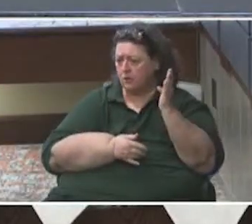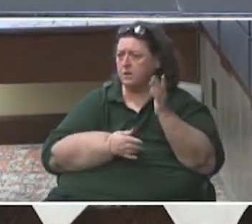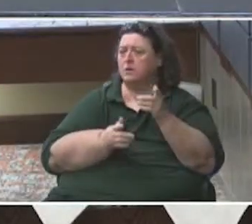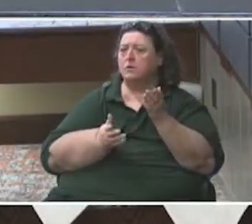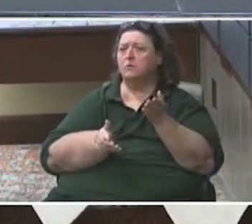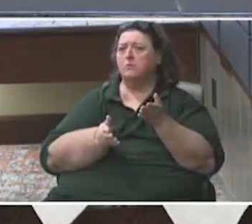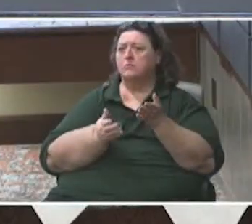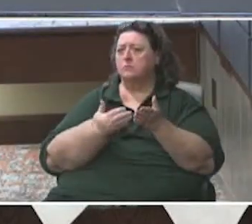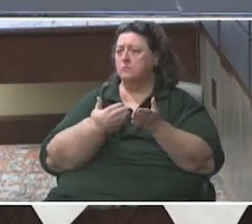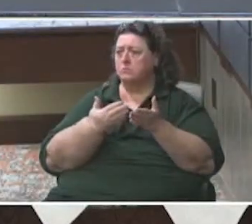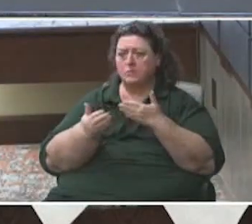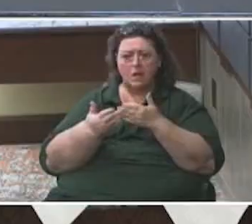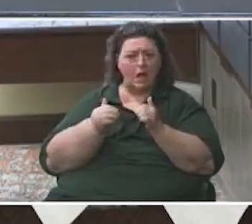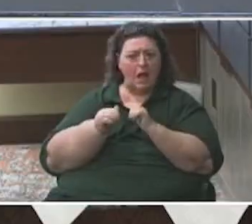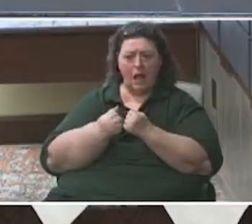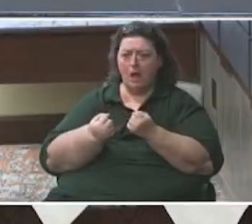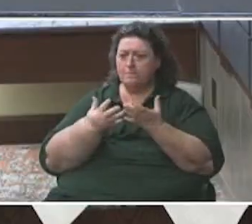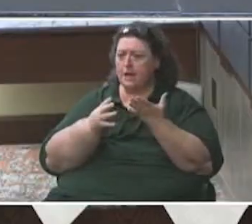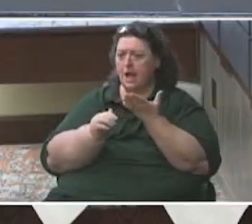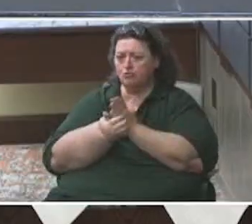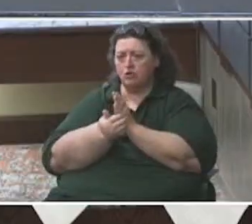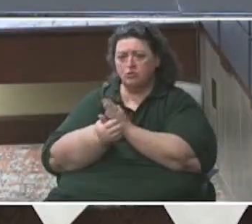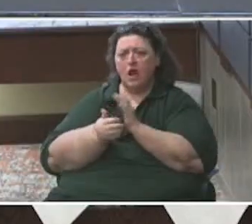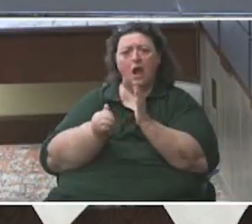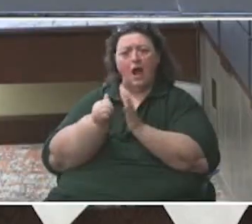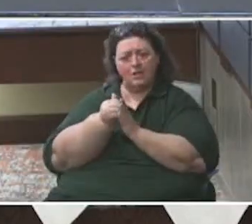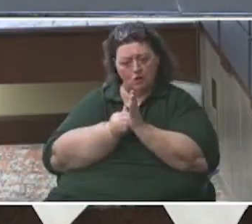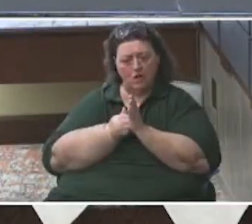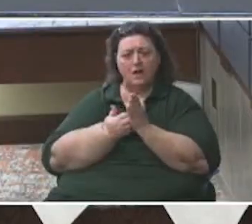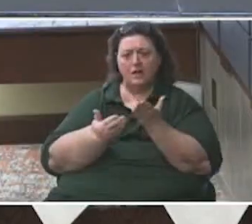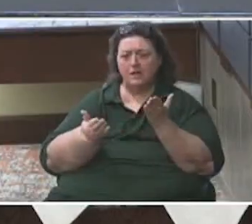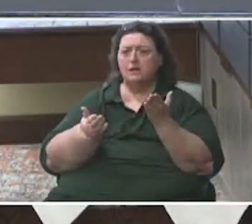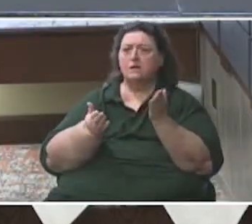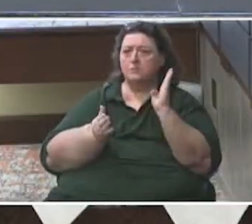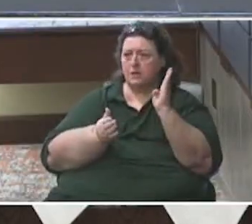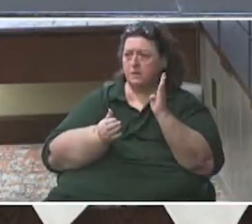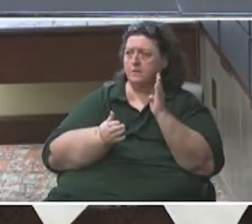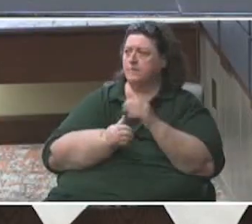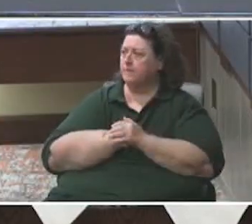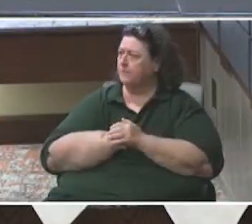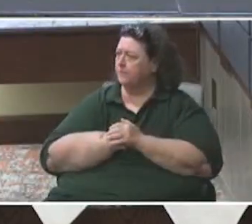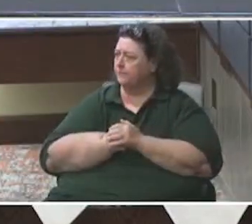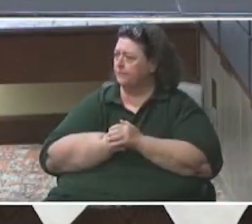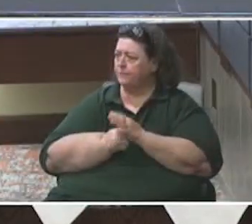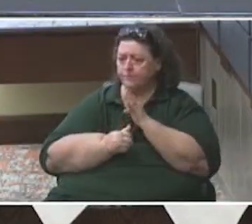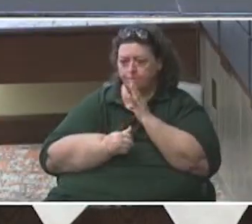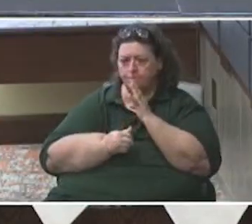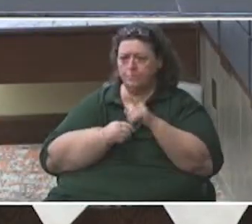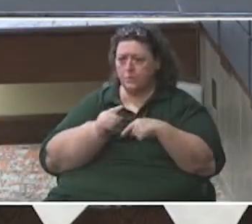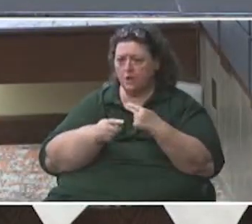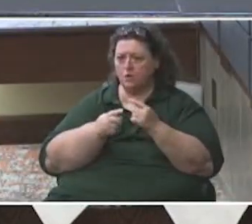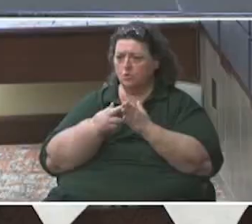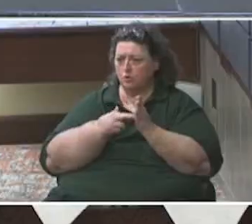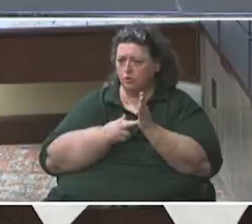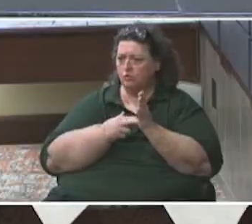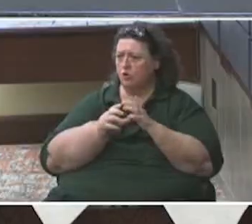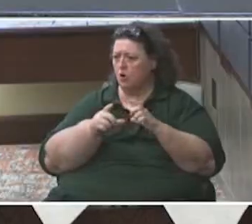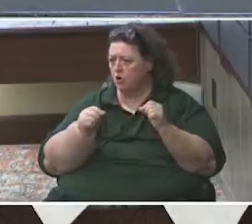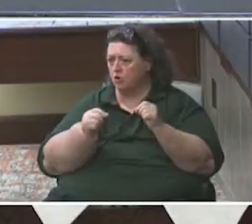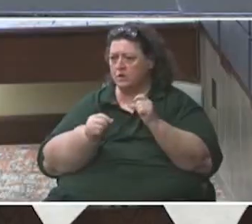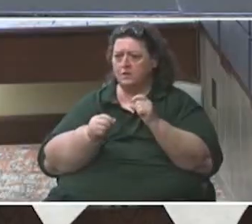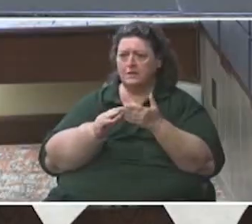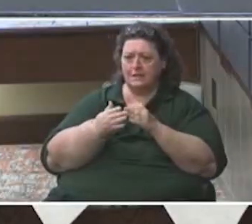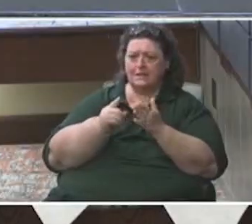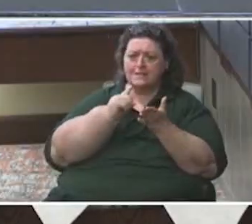presentation, regardless of the number of agenda items the speaker wishes to address. If you're here to speak and have not filled out a registration card, please see the City Secretary's staff